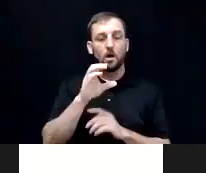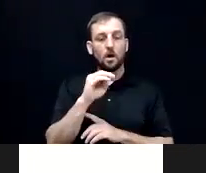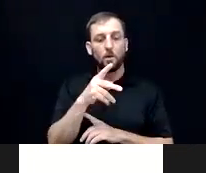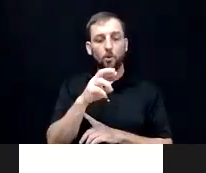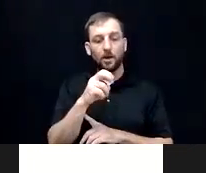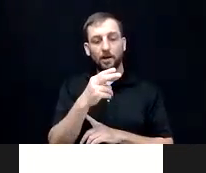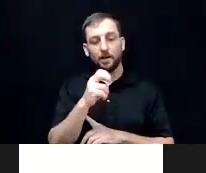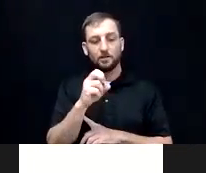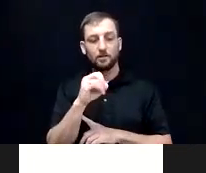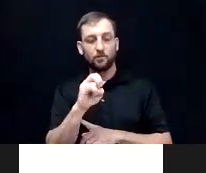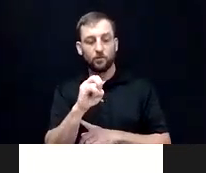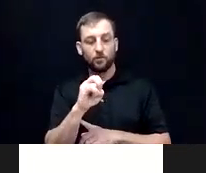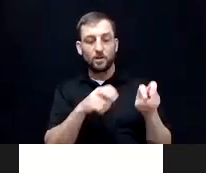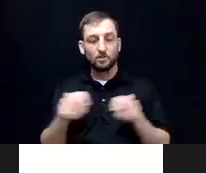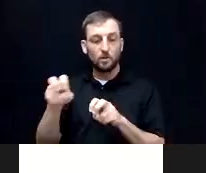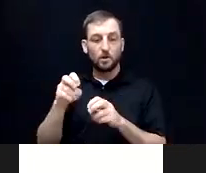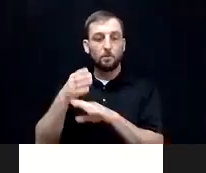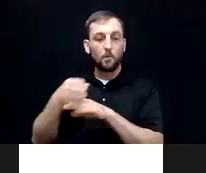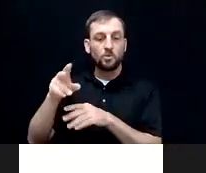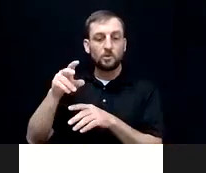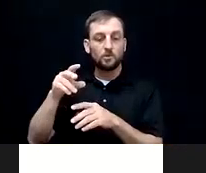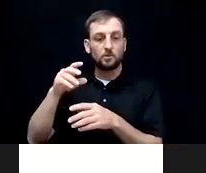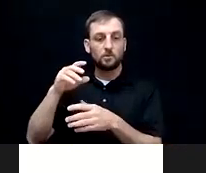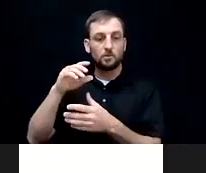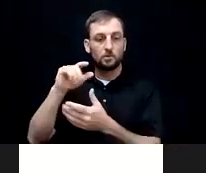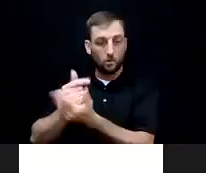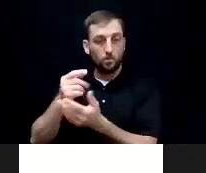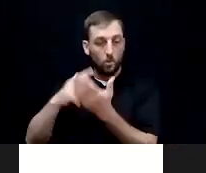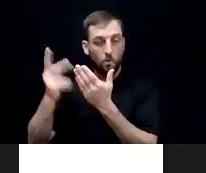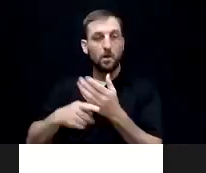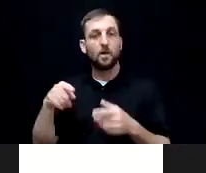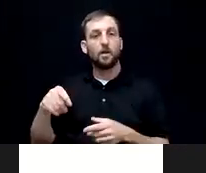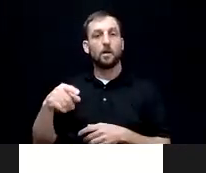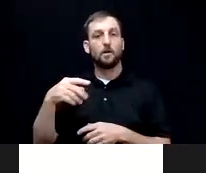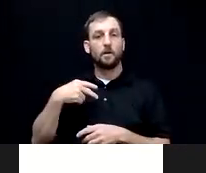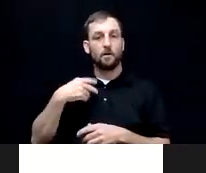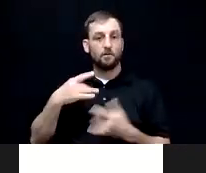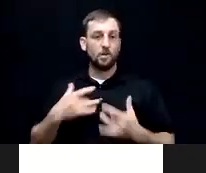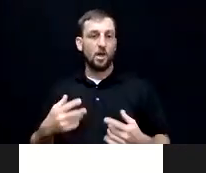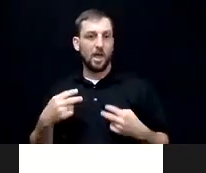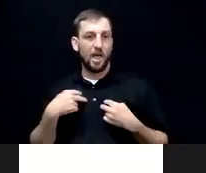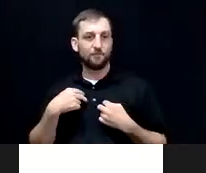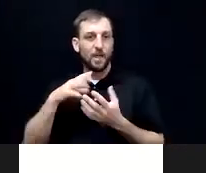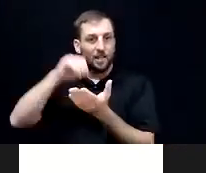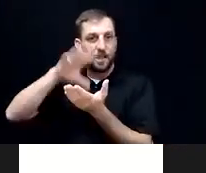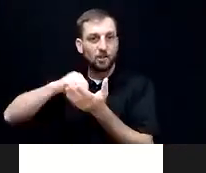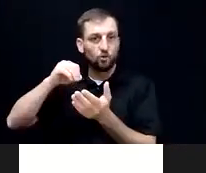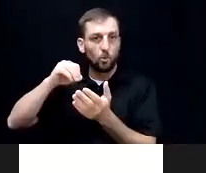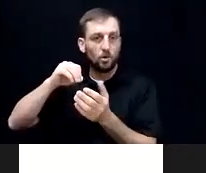program, they generally have intellectual disabilities. And what we've been able to accept are students that